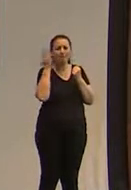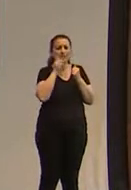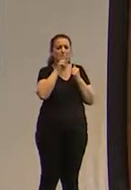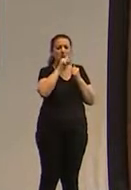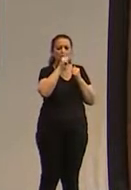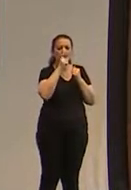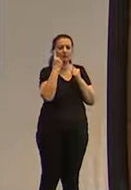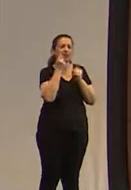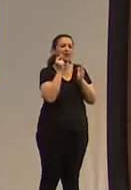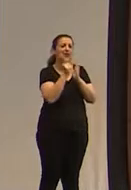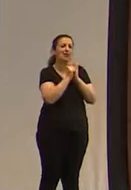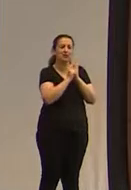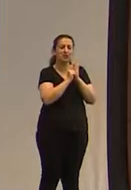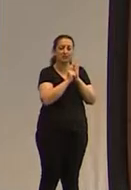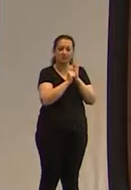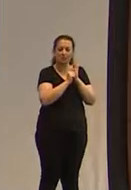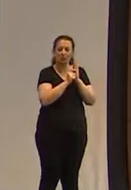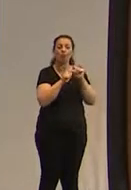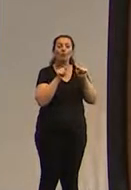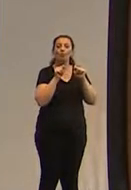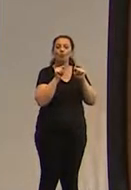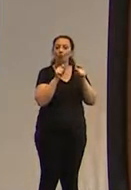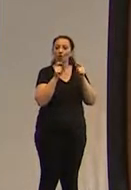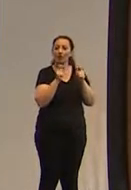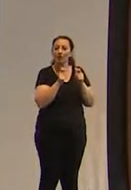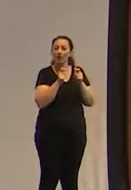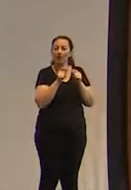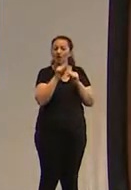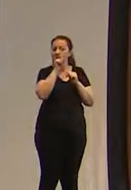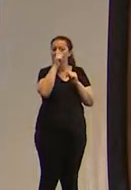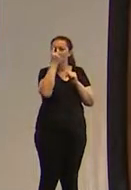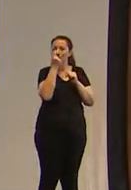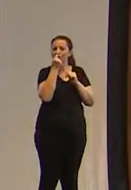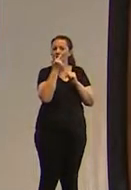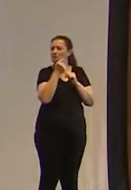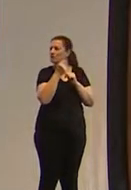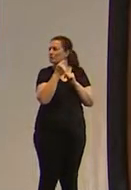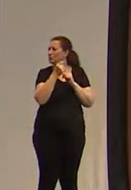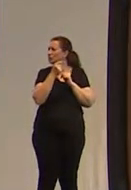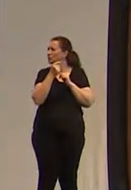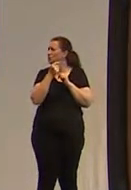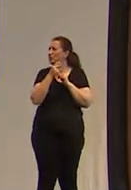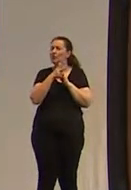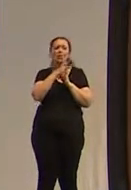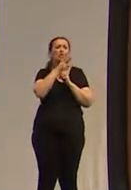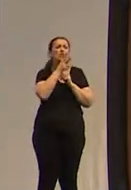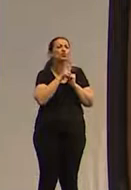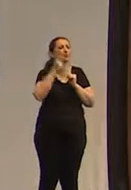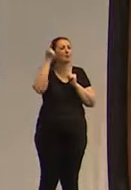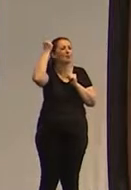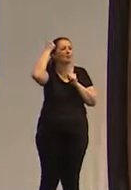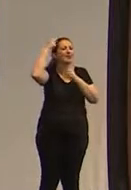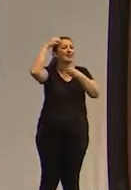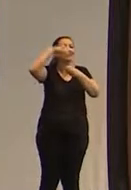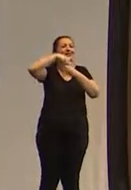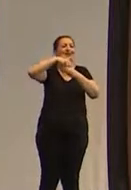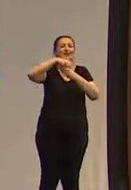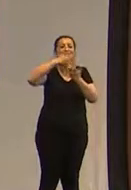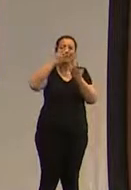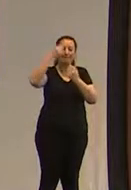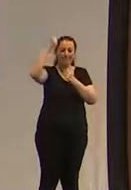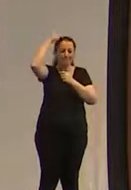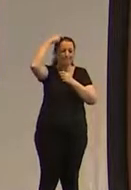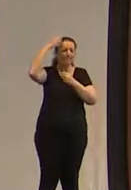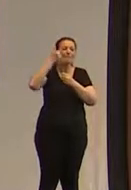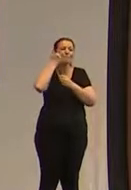i am actually in the editorial board of this article there was this text